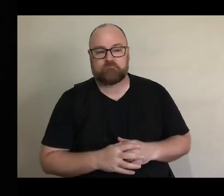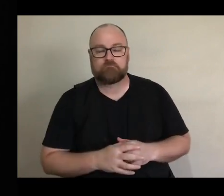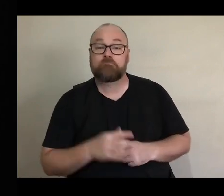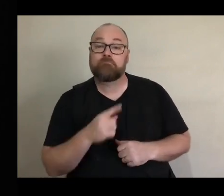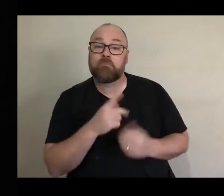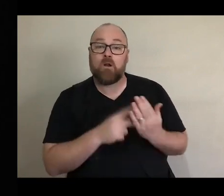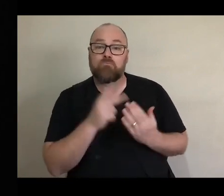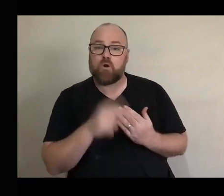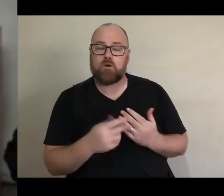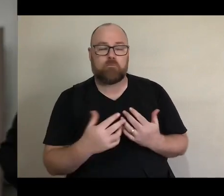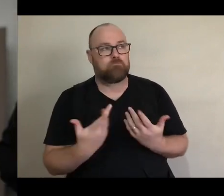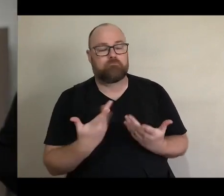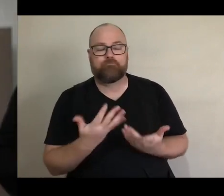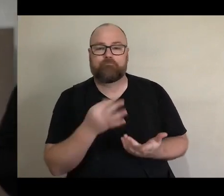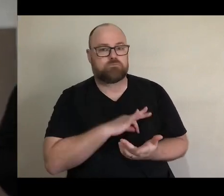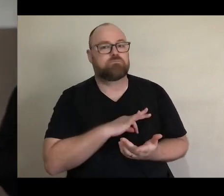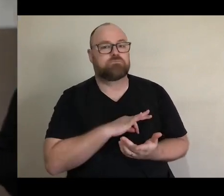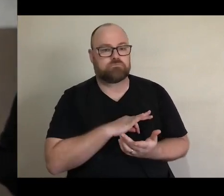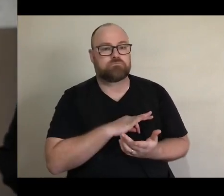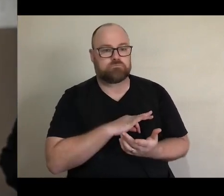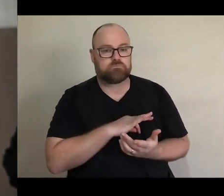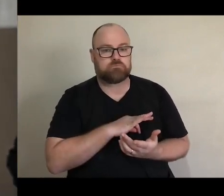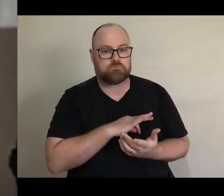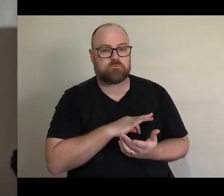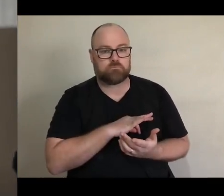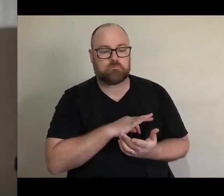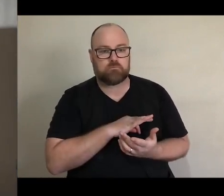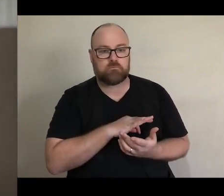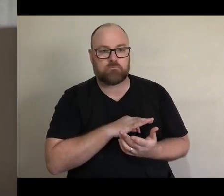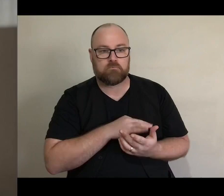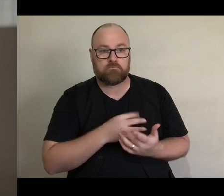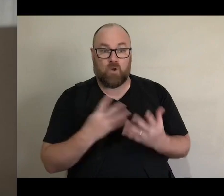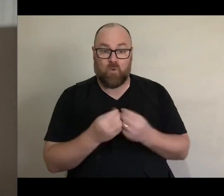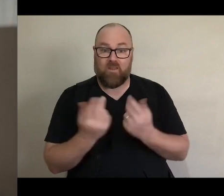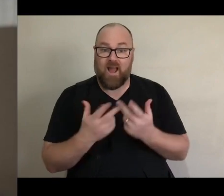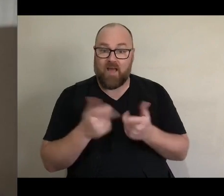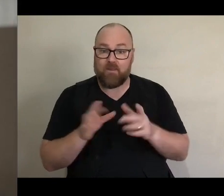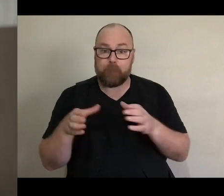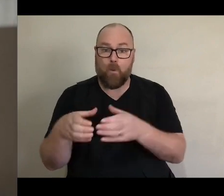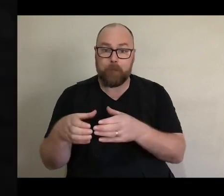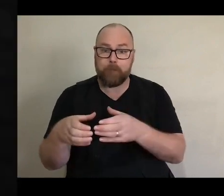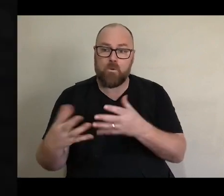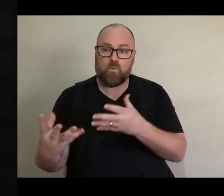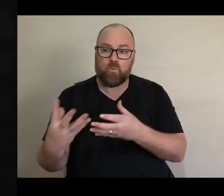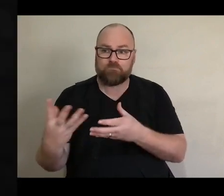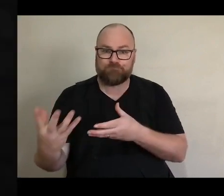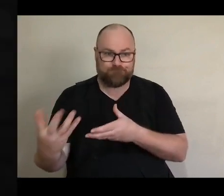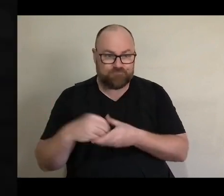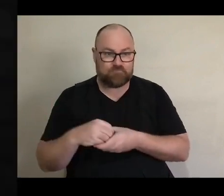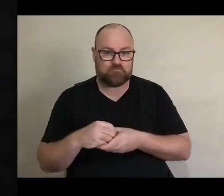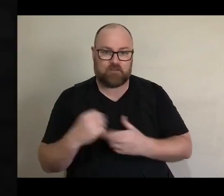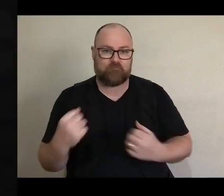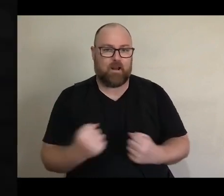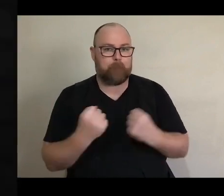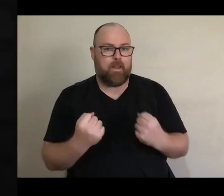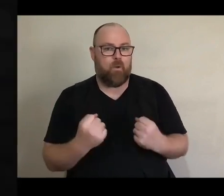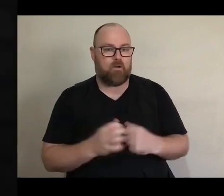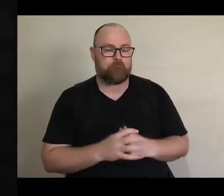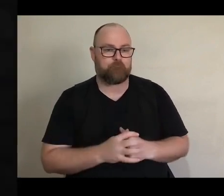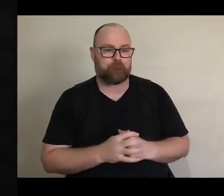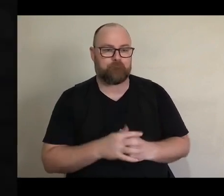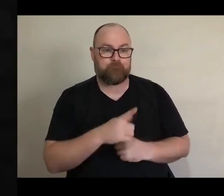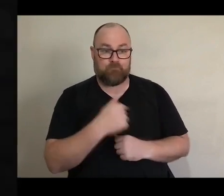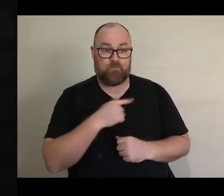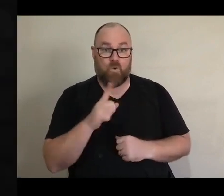extremely beneficial. Just being with other mob in this space has been really empowering. I'm going to take a lot of what I've learnt